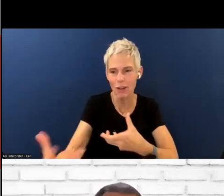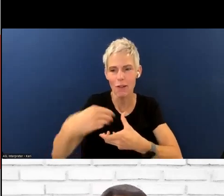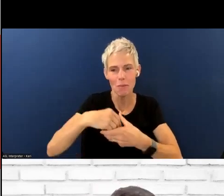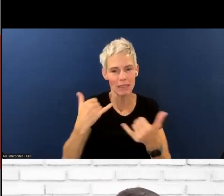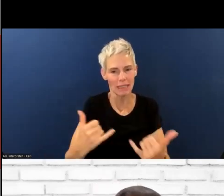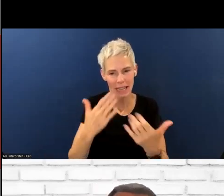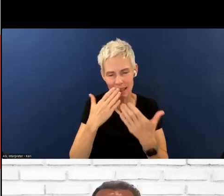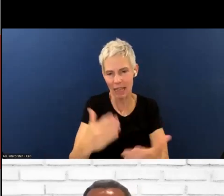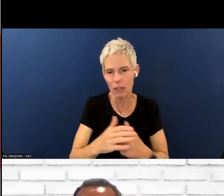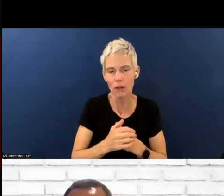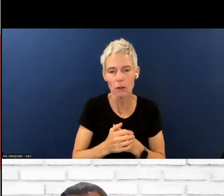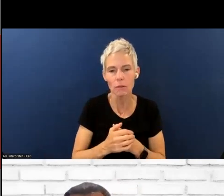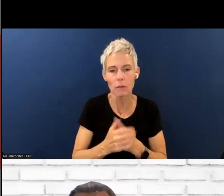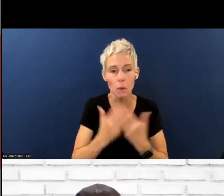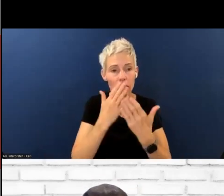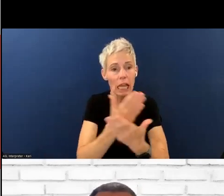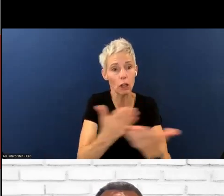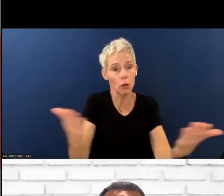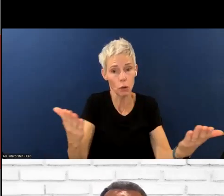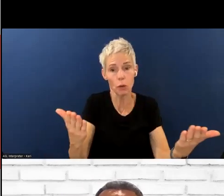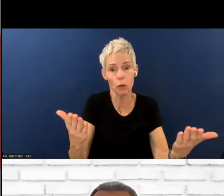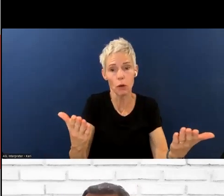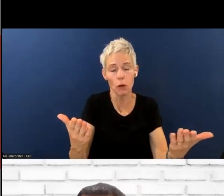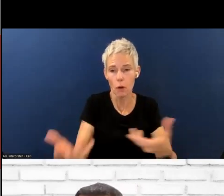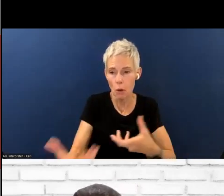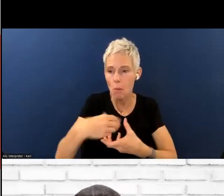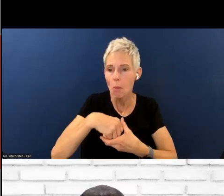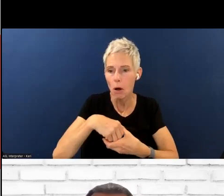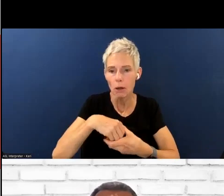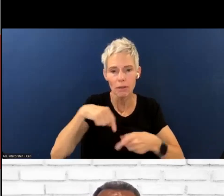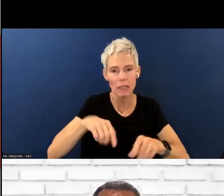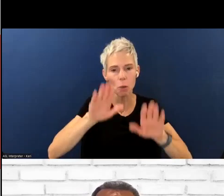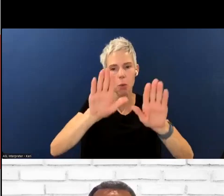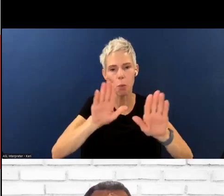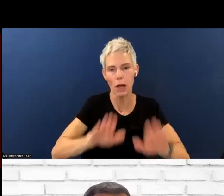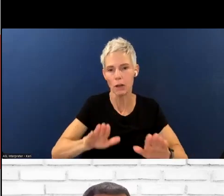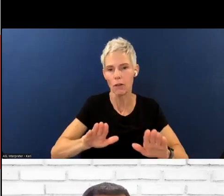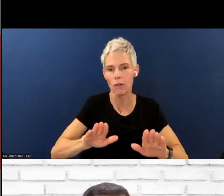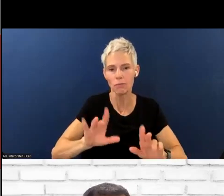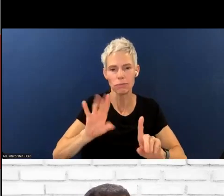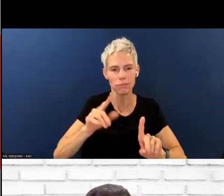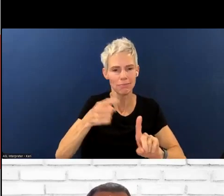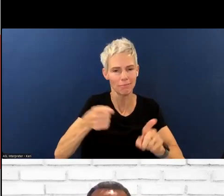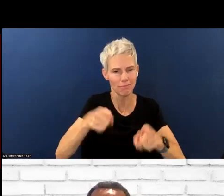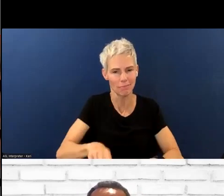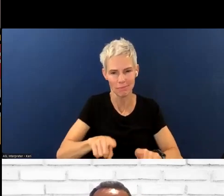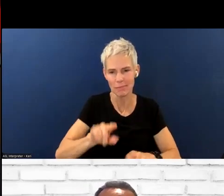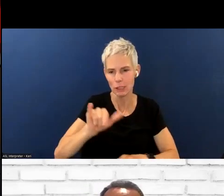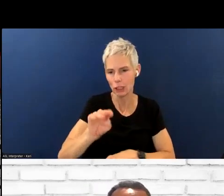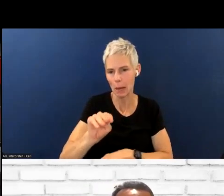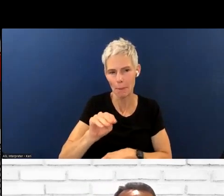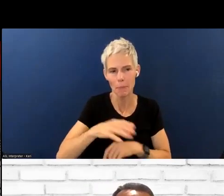today. And I want to thank everyone else for being a part of this wonderful, wonderful crisis jam. So let's go to